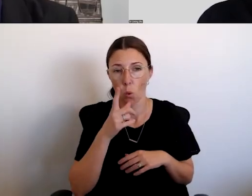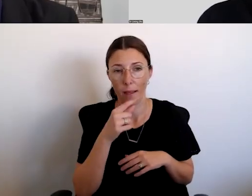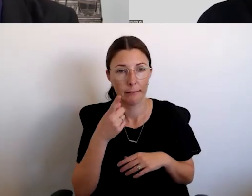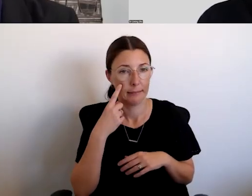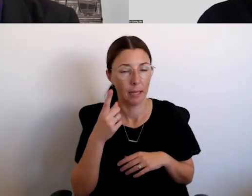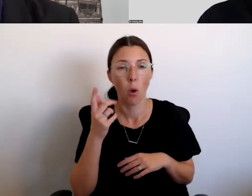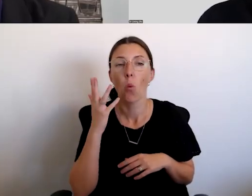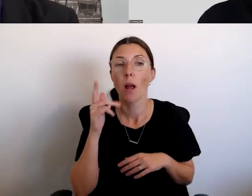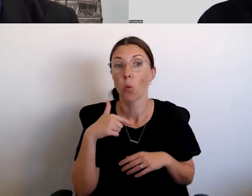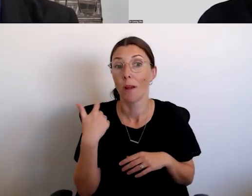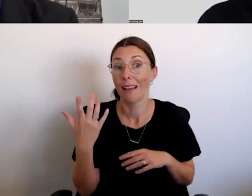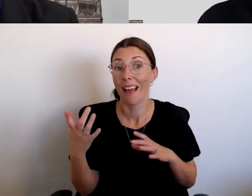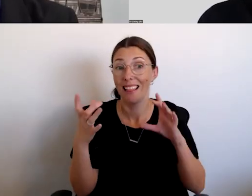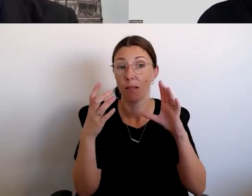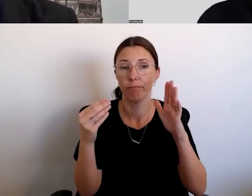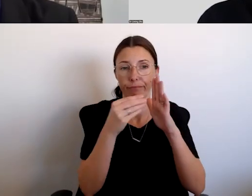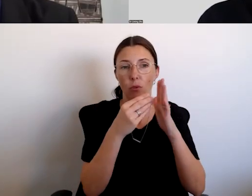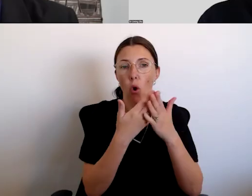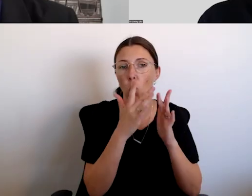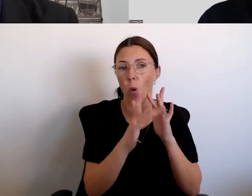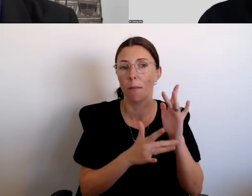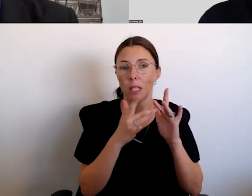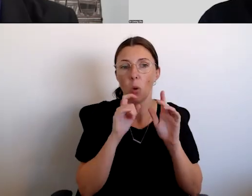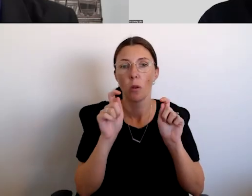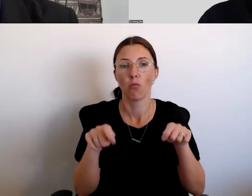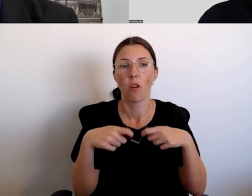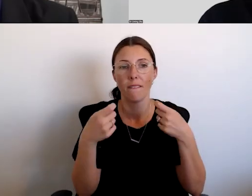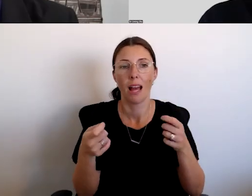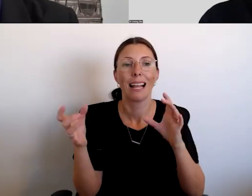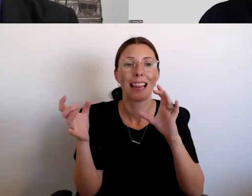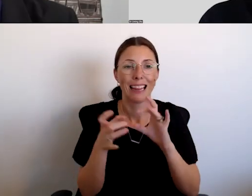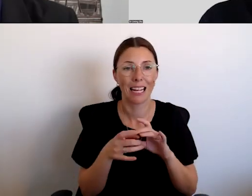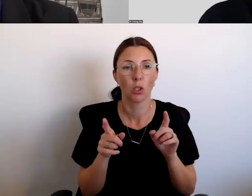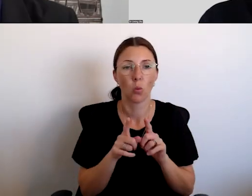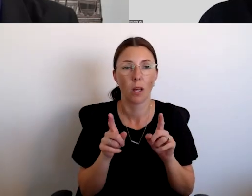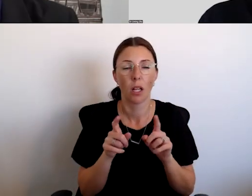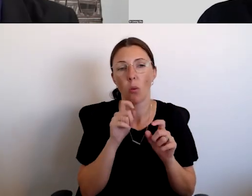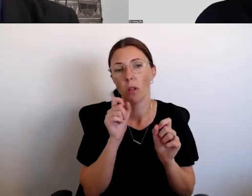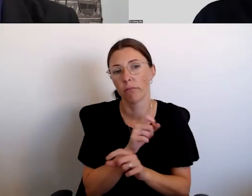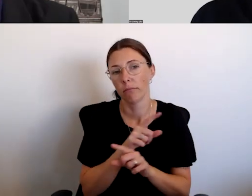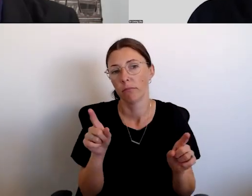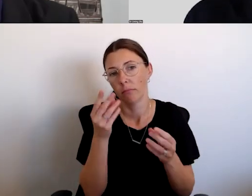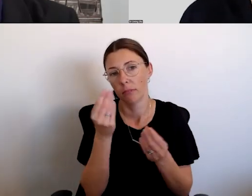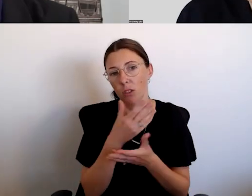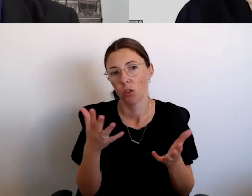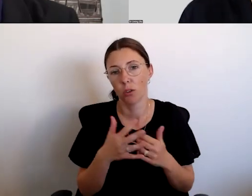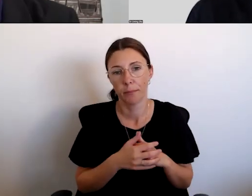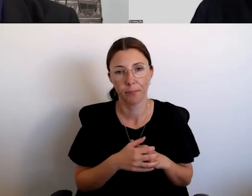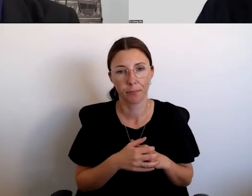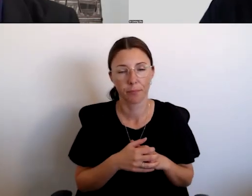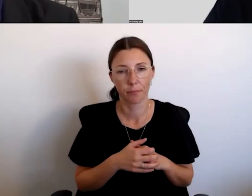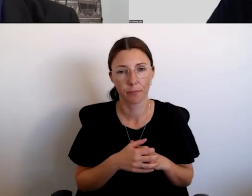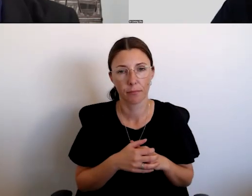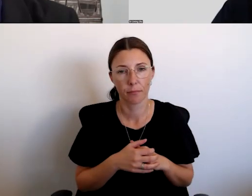to this on our website, we'll provide those links as well. We'll send a note back out to you all about that. So you'll be able to see